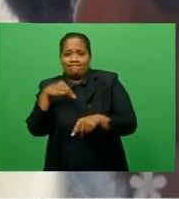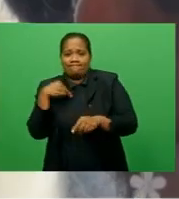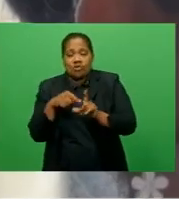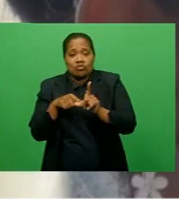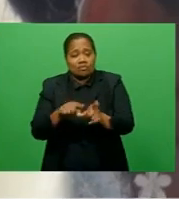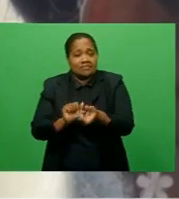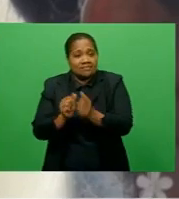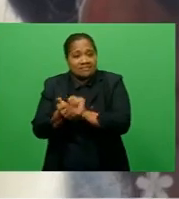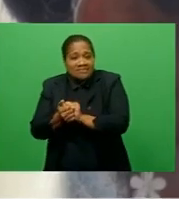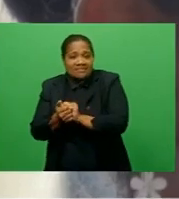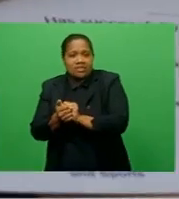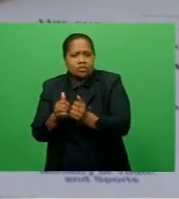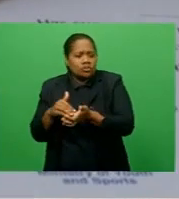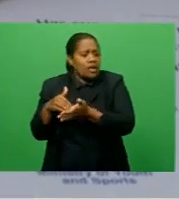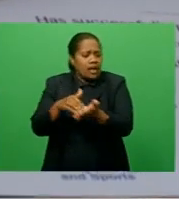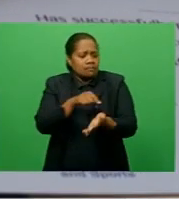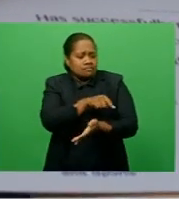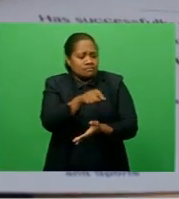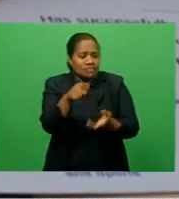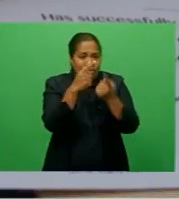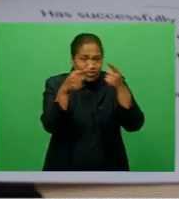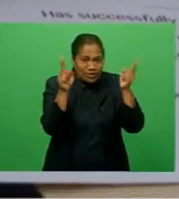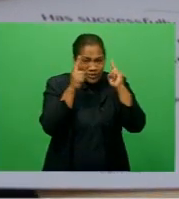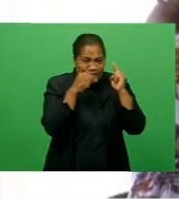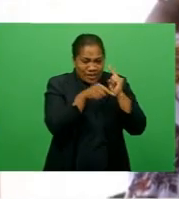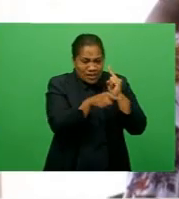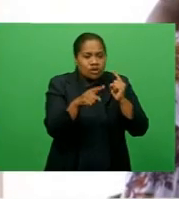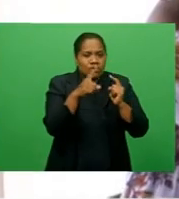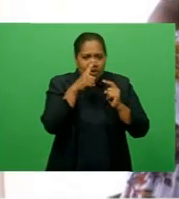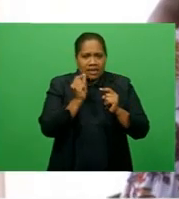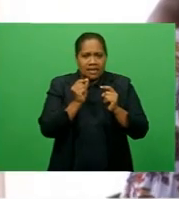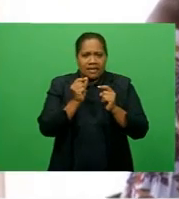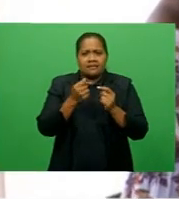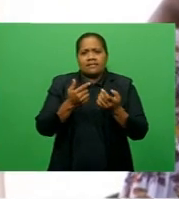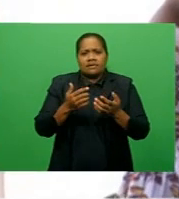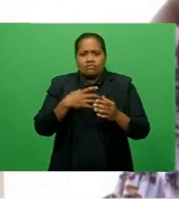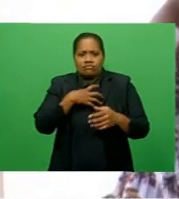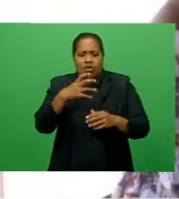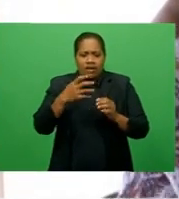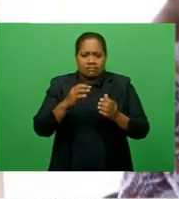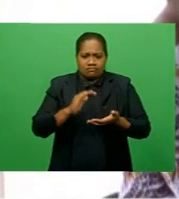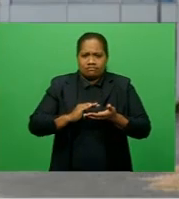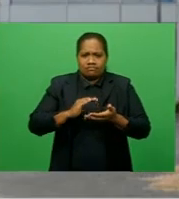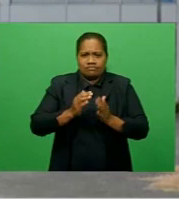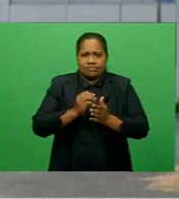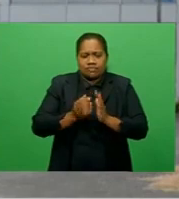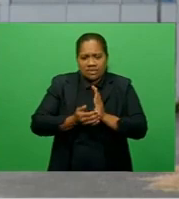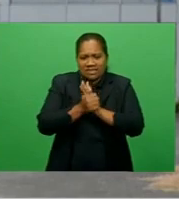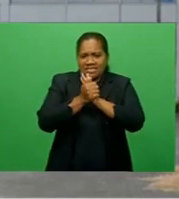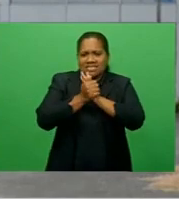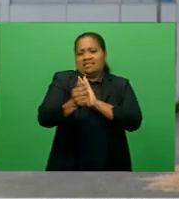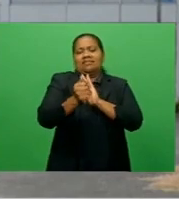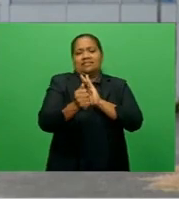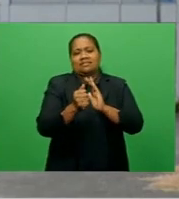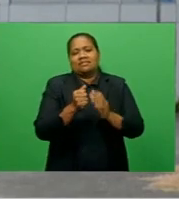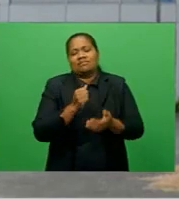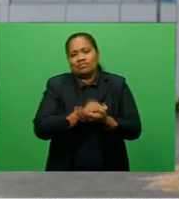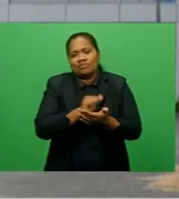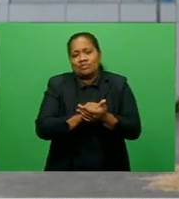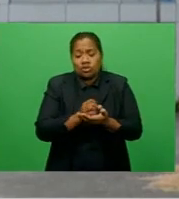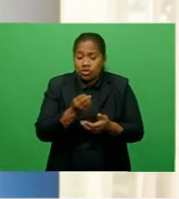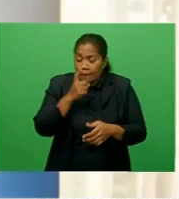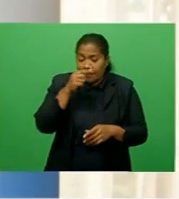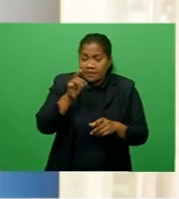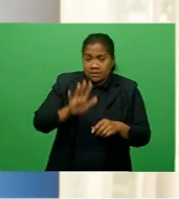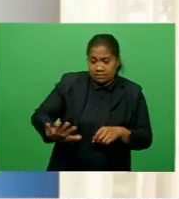Sports to help the graduates enhance their skills. Young people around the world and in Fiji will not only determine